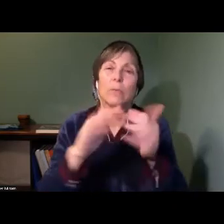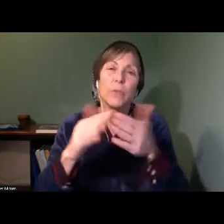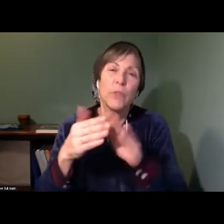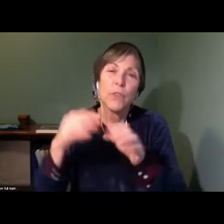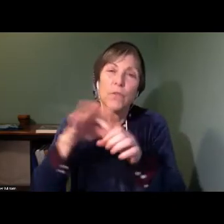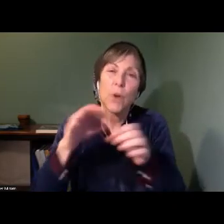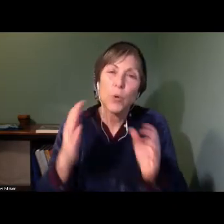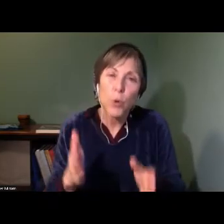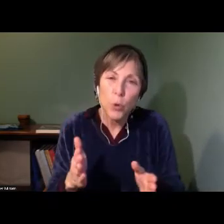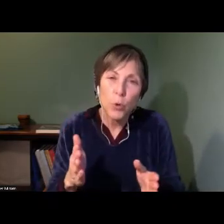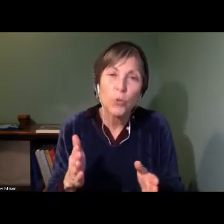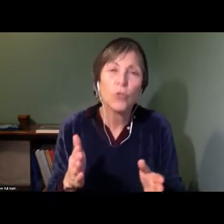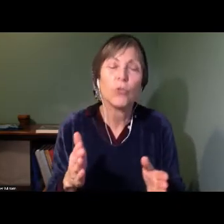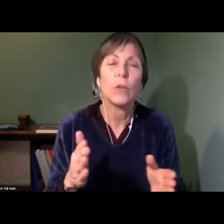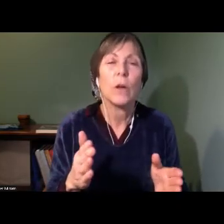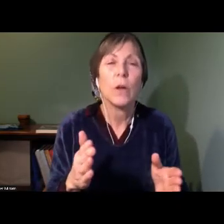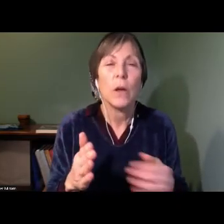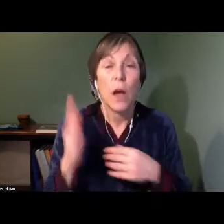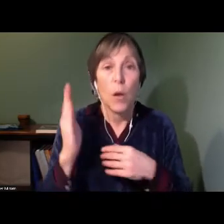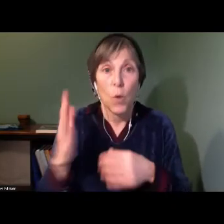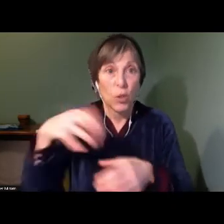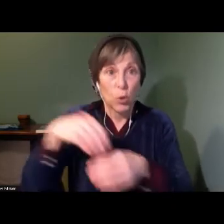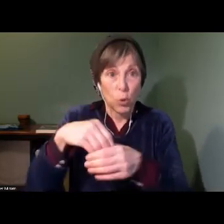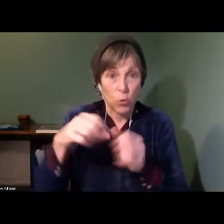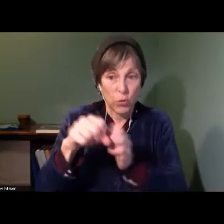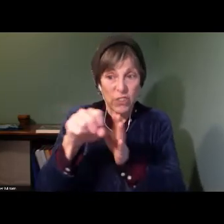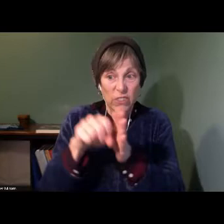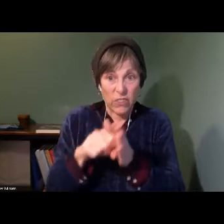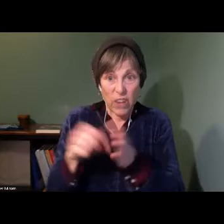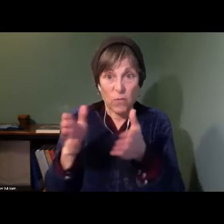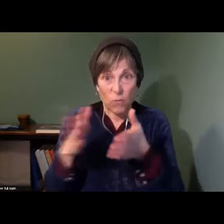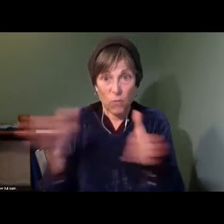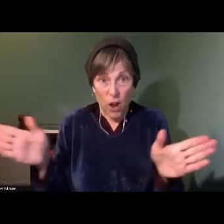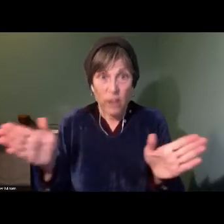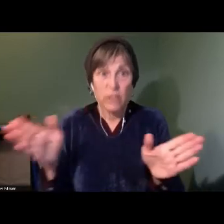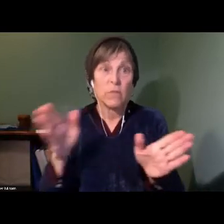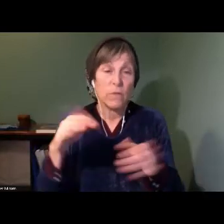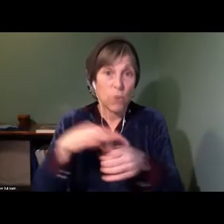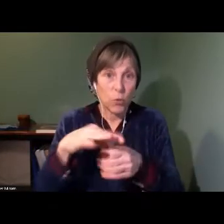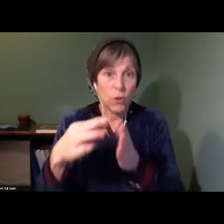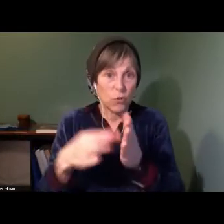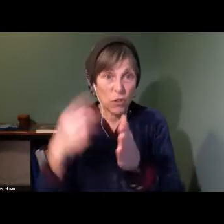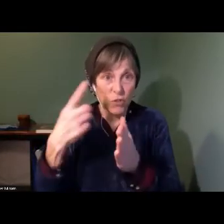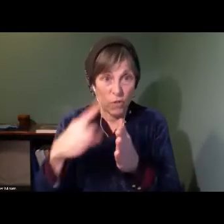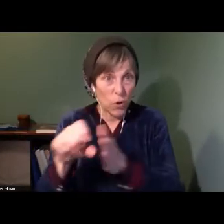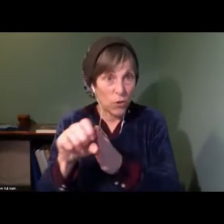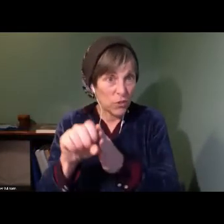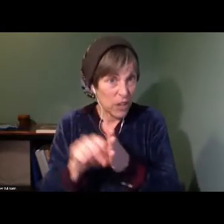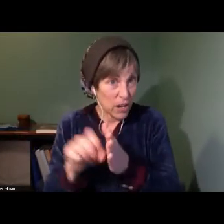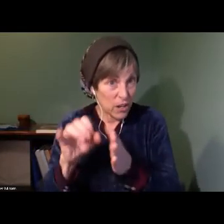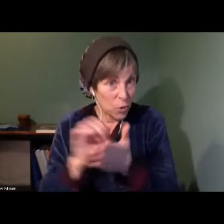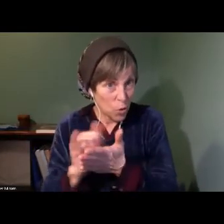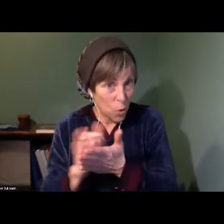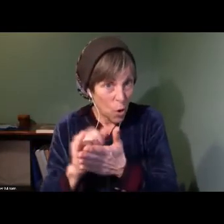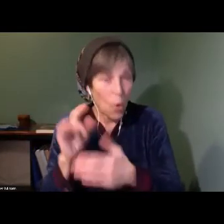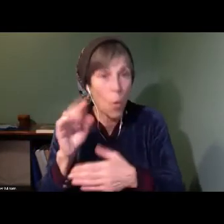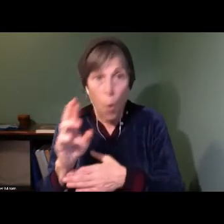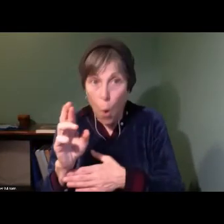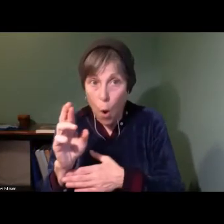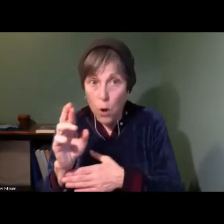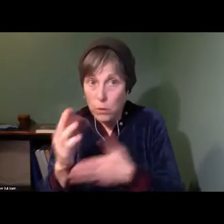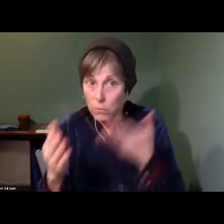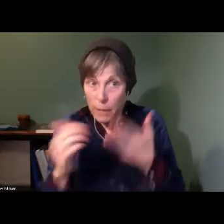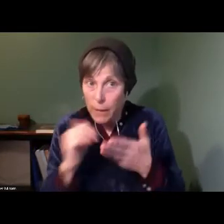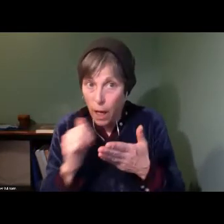one will they be included in the statewide voter registration database for New York um or will they be contained in sort of a separate database